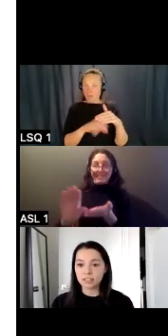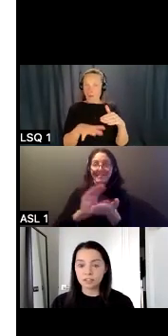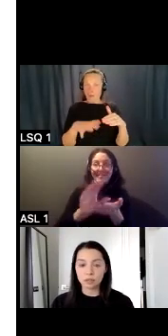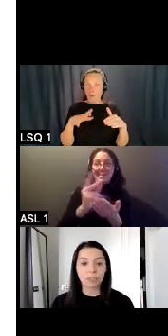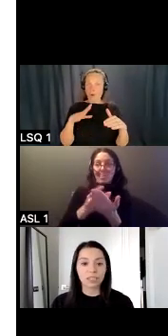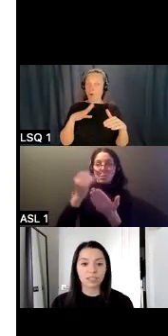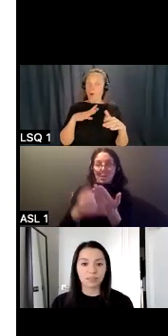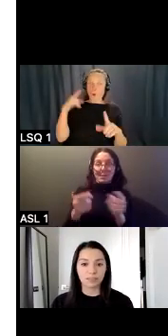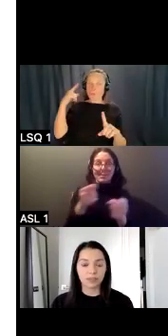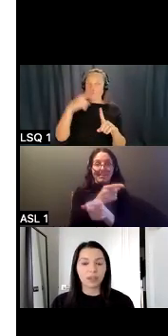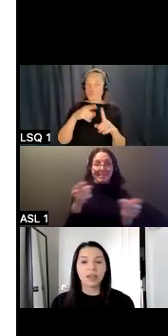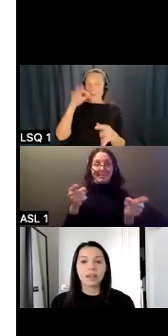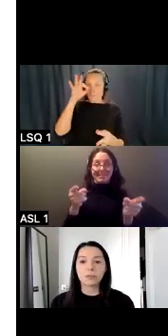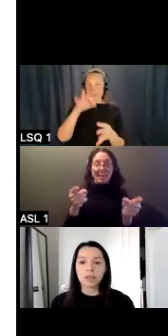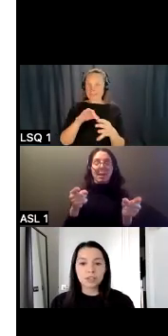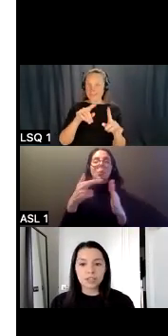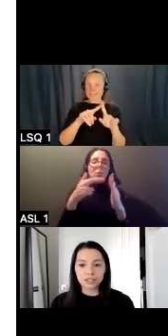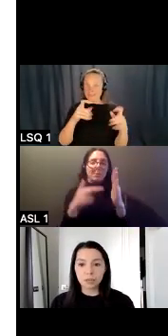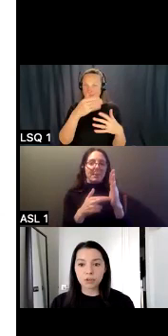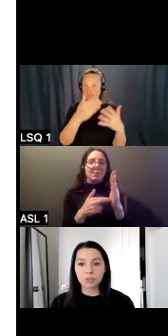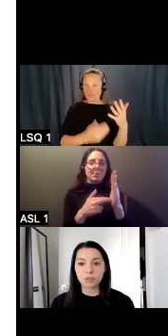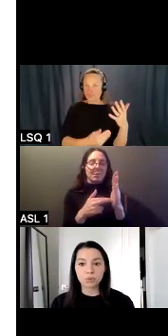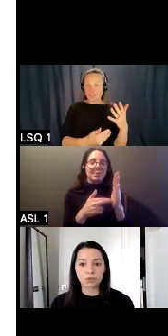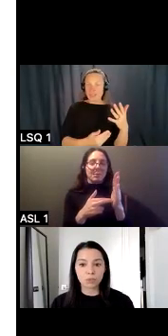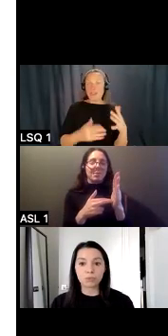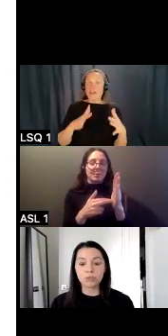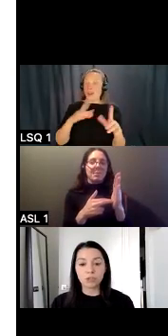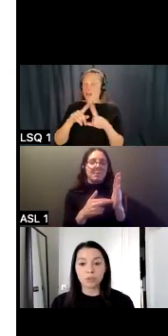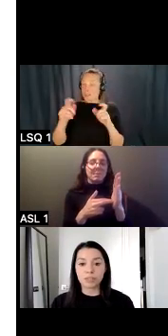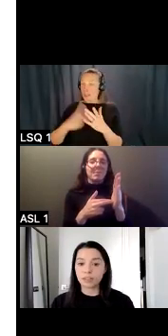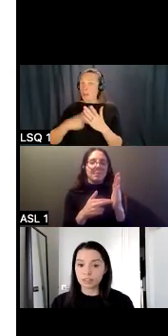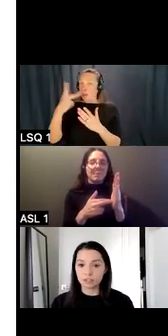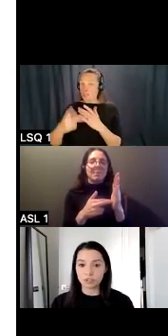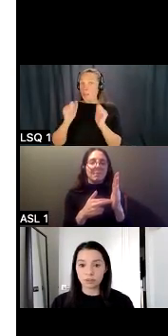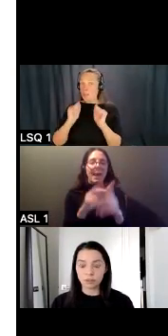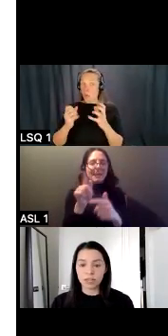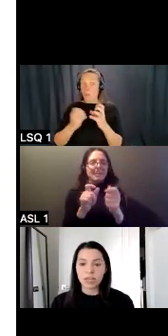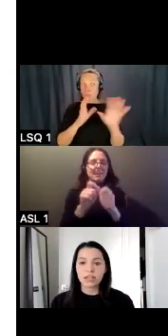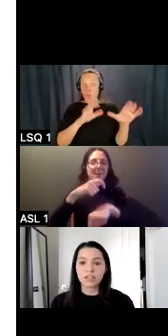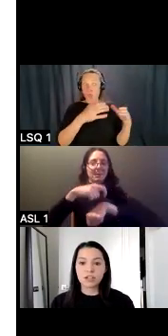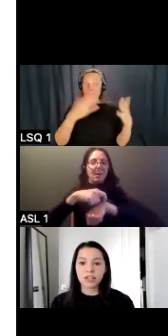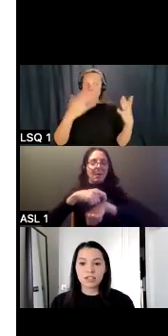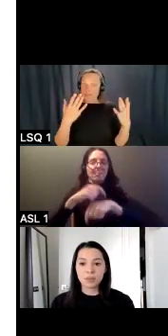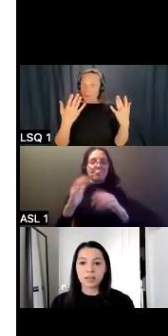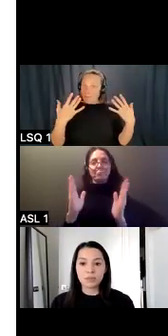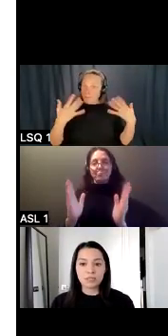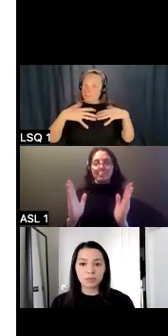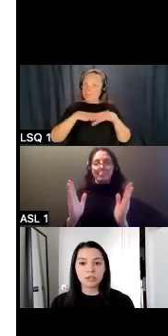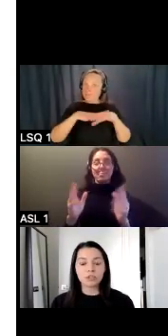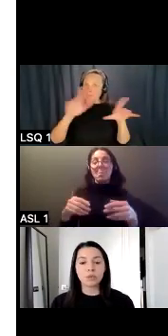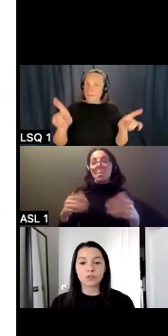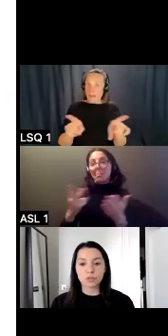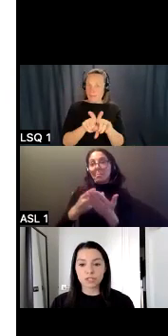will be registered within a certain time, and even though these projects will